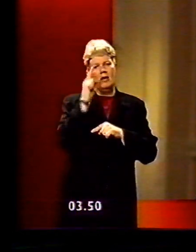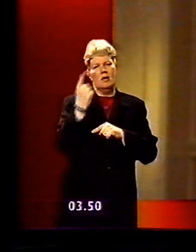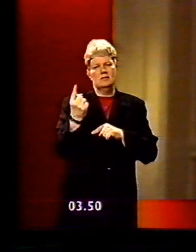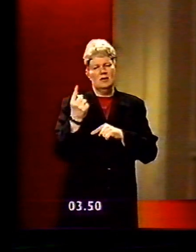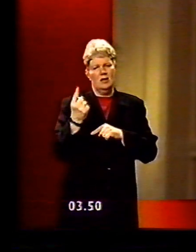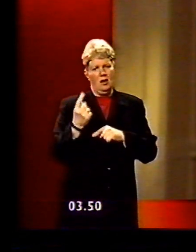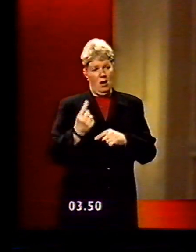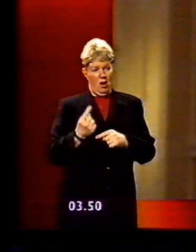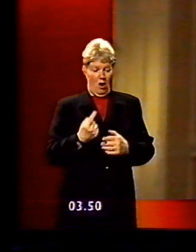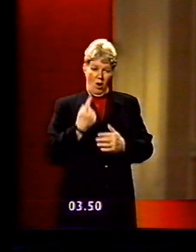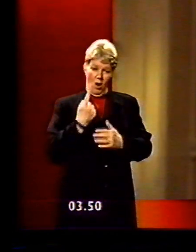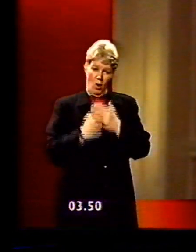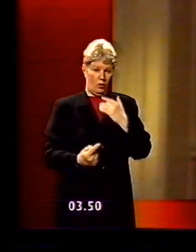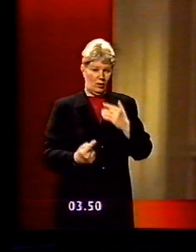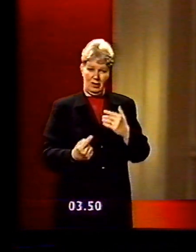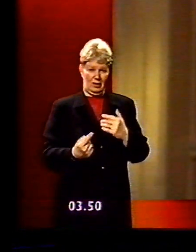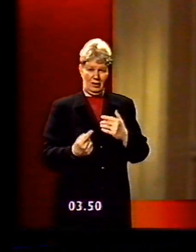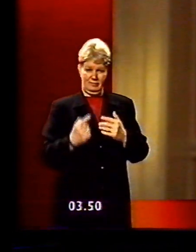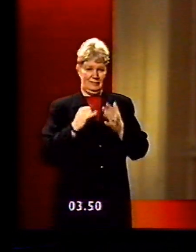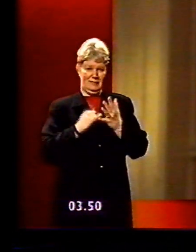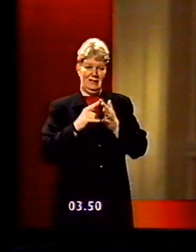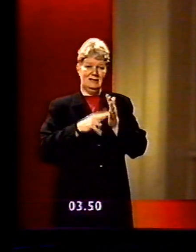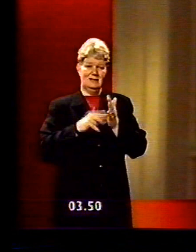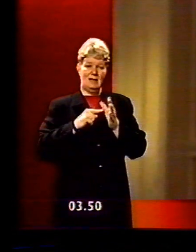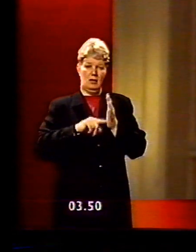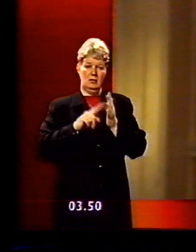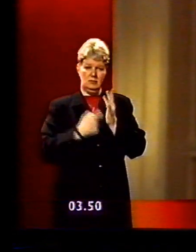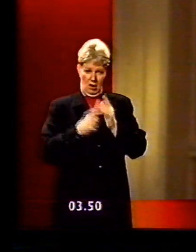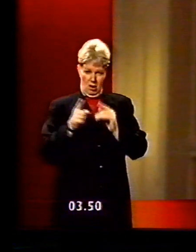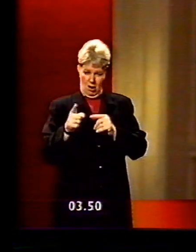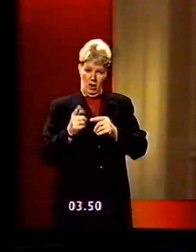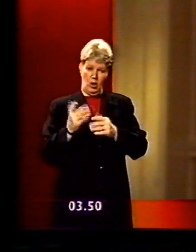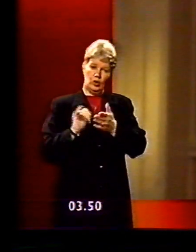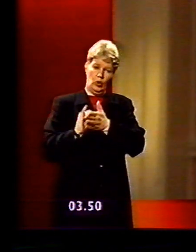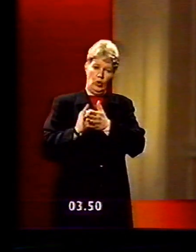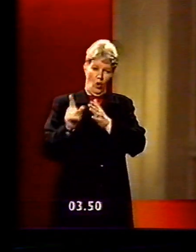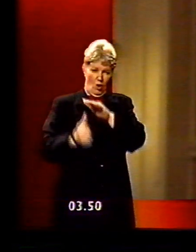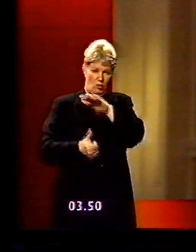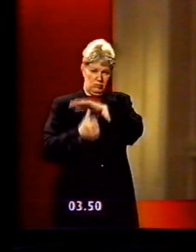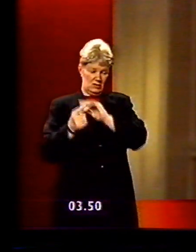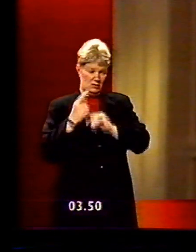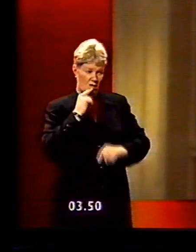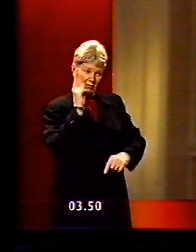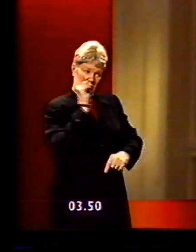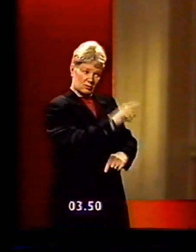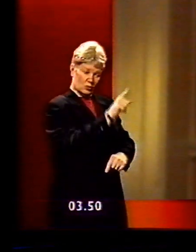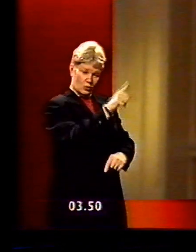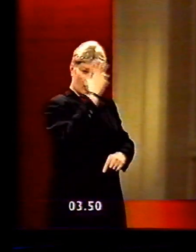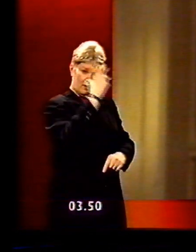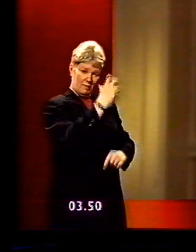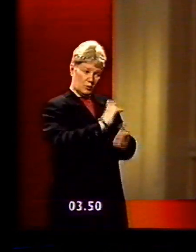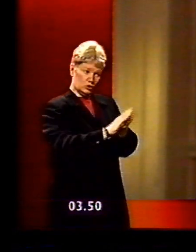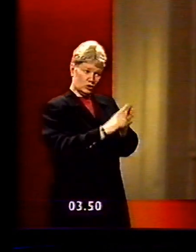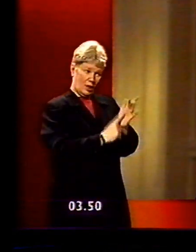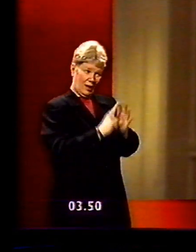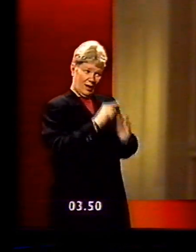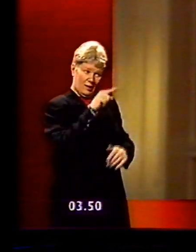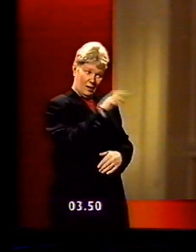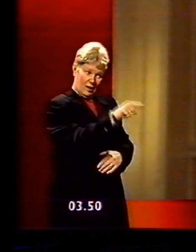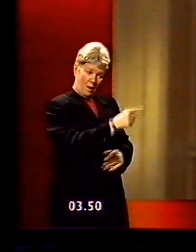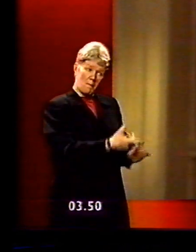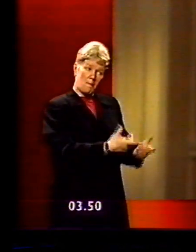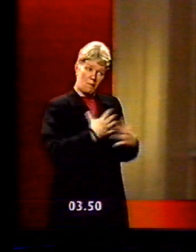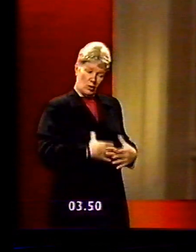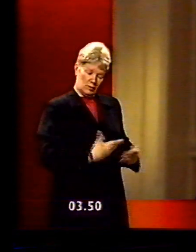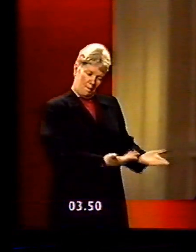it wasn't until a senator from New York, Jake Javits, actually said to the Chilean government, send that